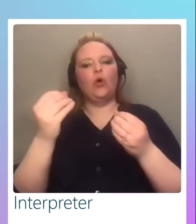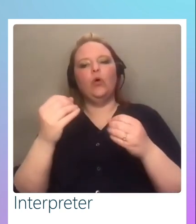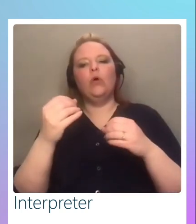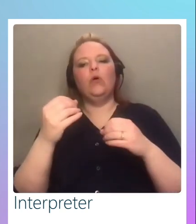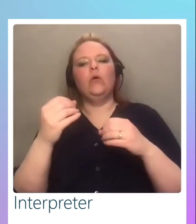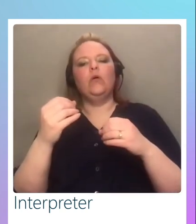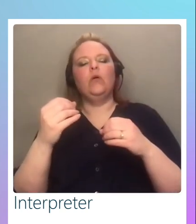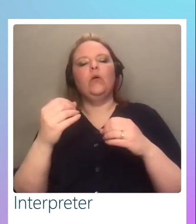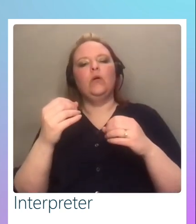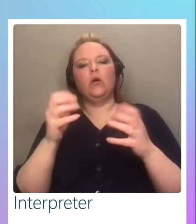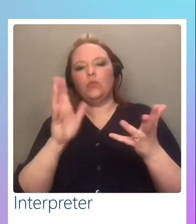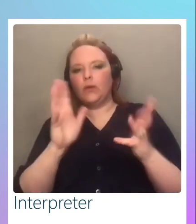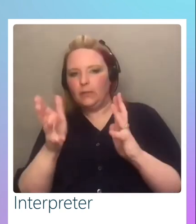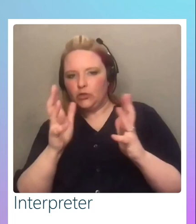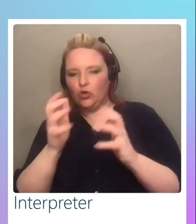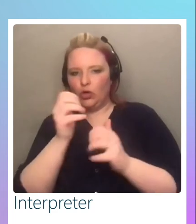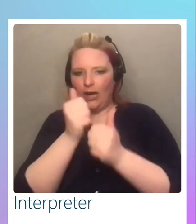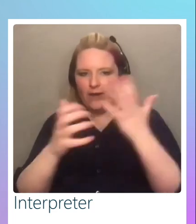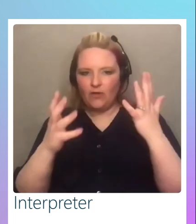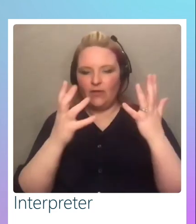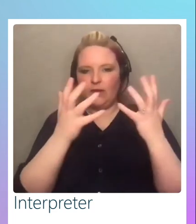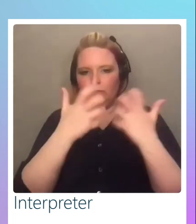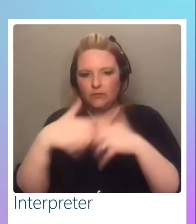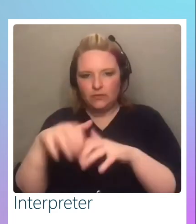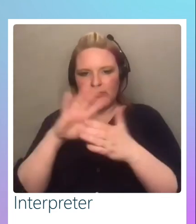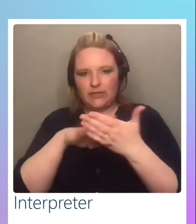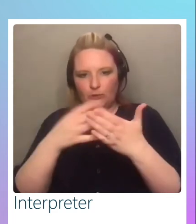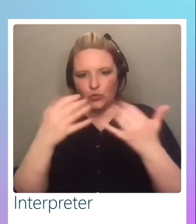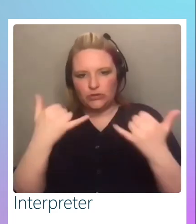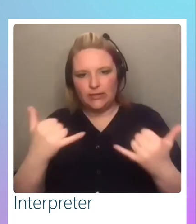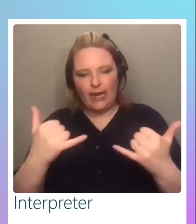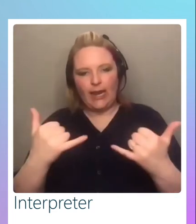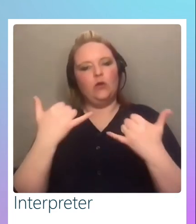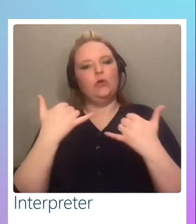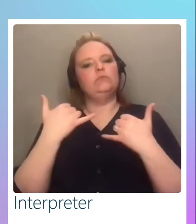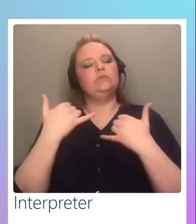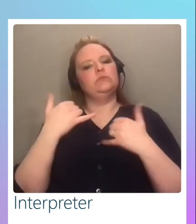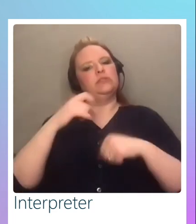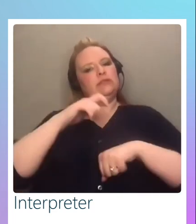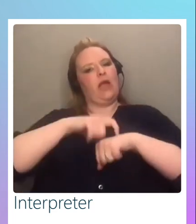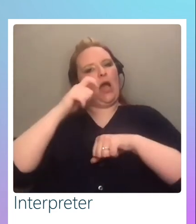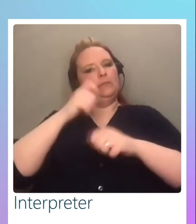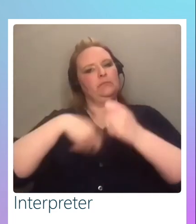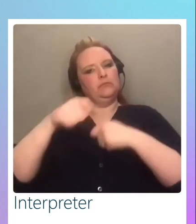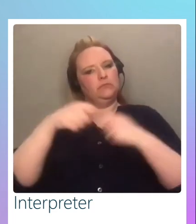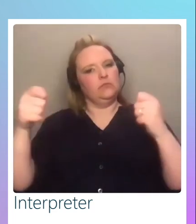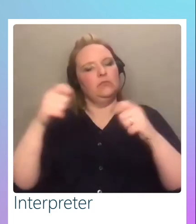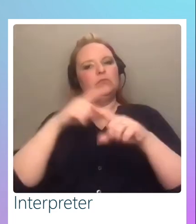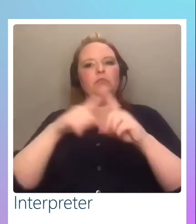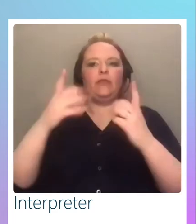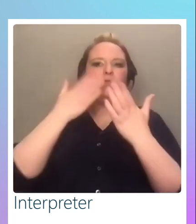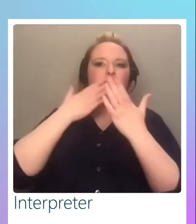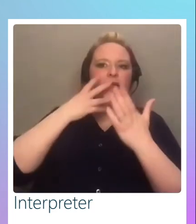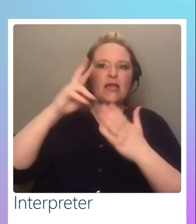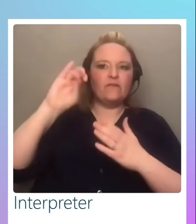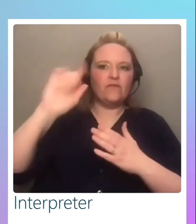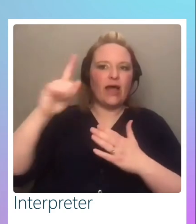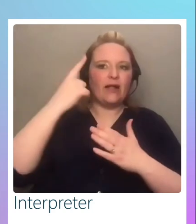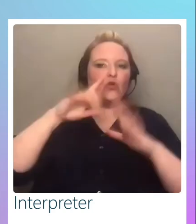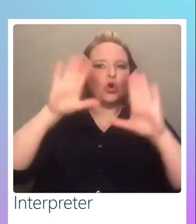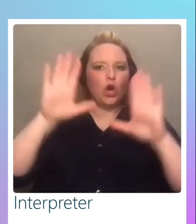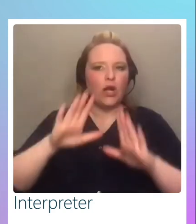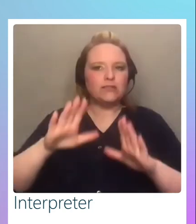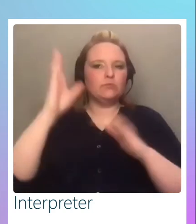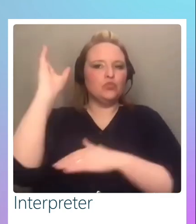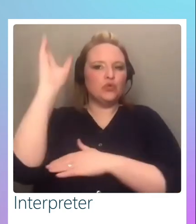making sure everything else runs on schedule today, I think it is time to wrap up. But Many, many thanks to you, Val, for an awesome